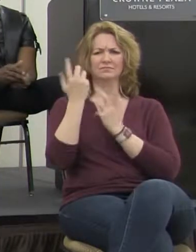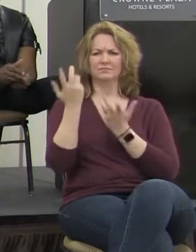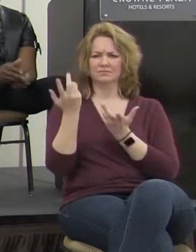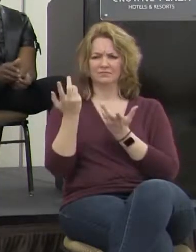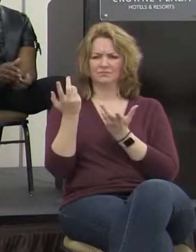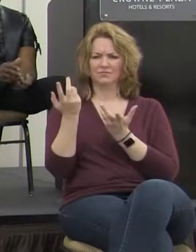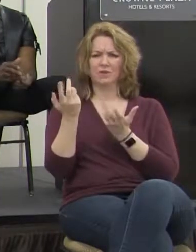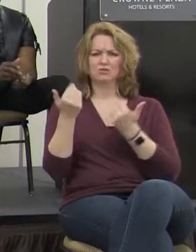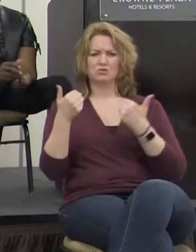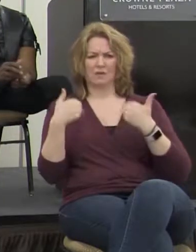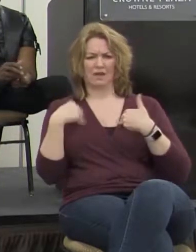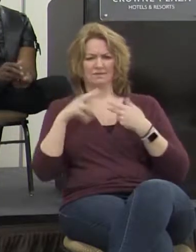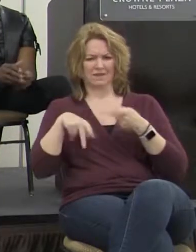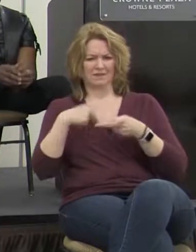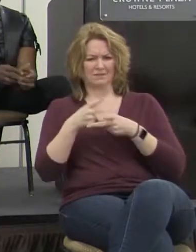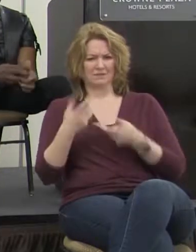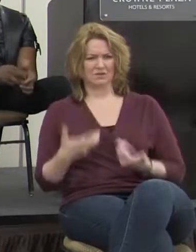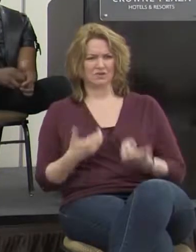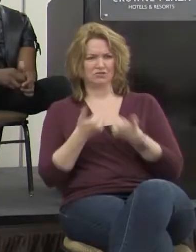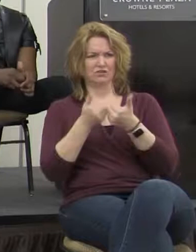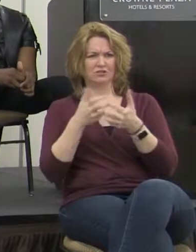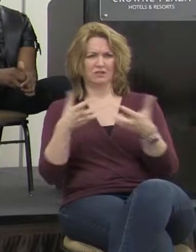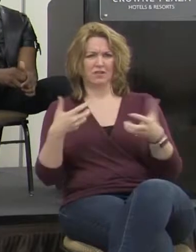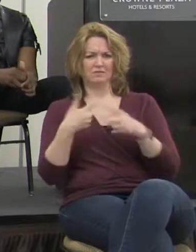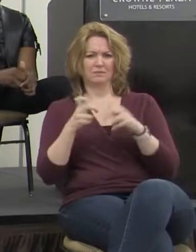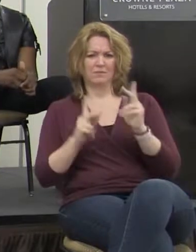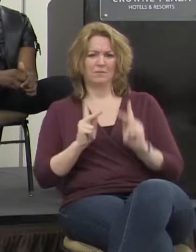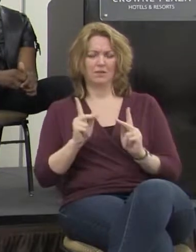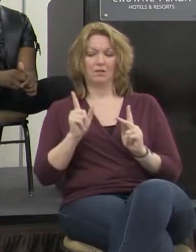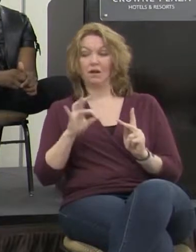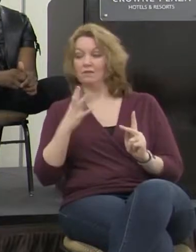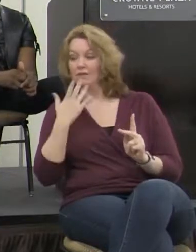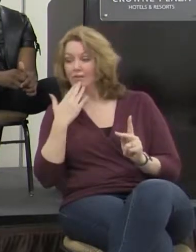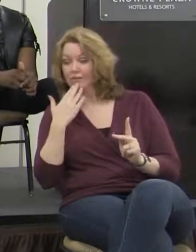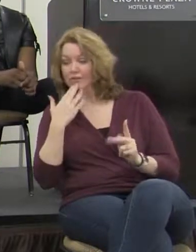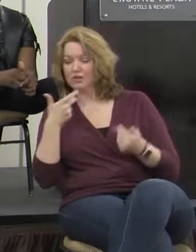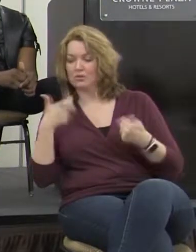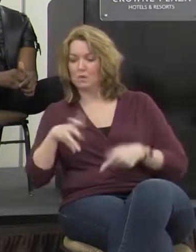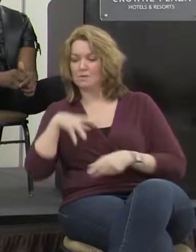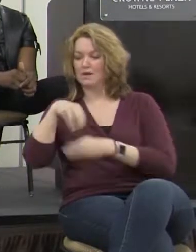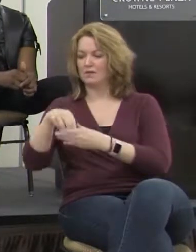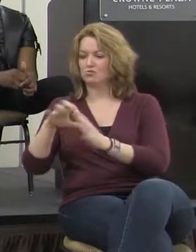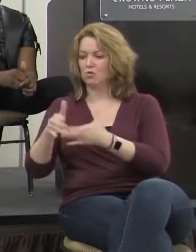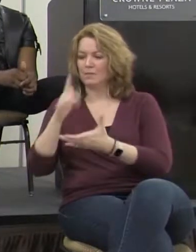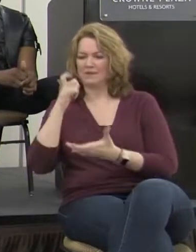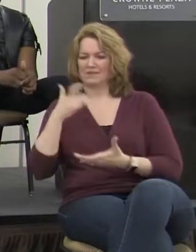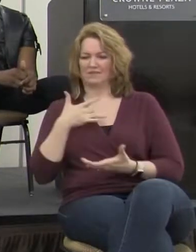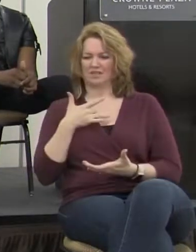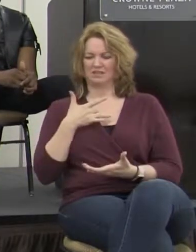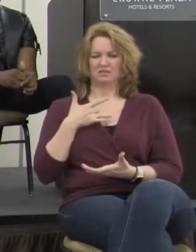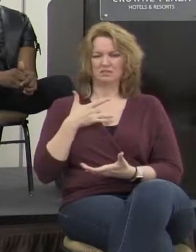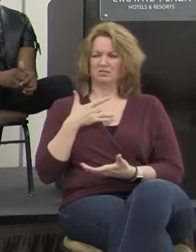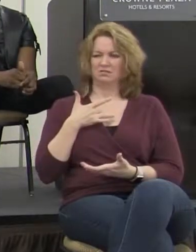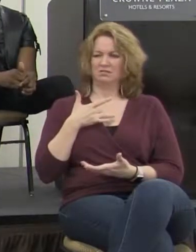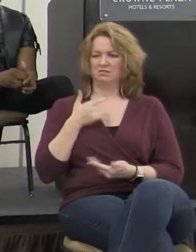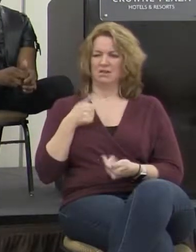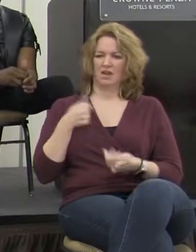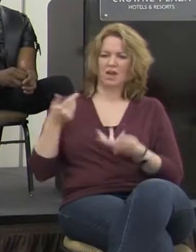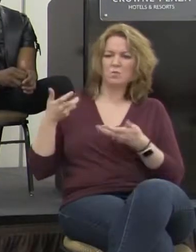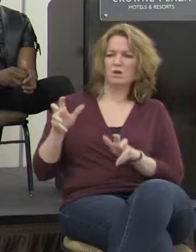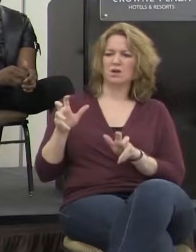you encounter that type of challenge a lot from even people of color not wanting to be a part of the group because they don't feel like they want to